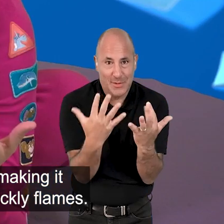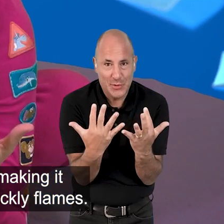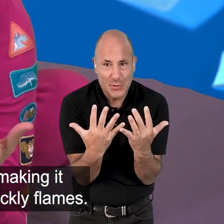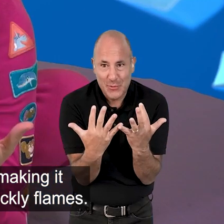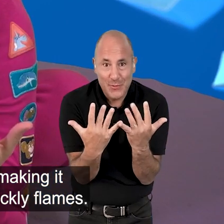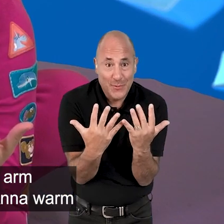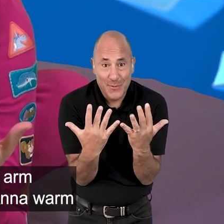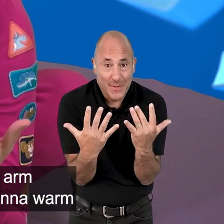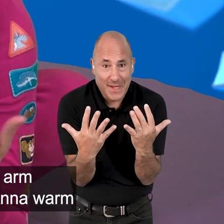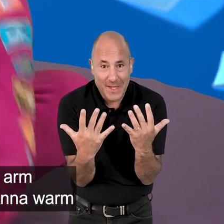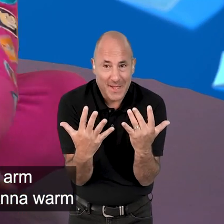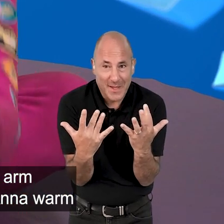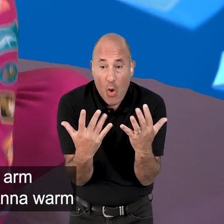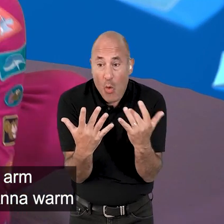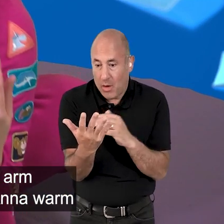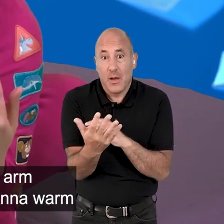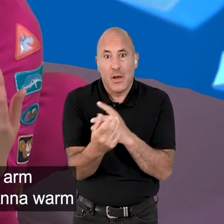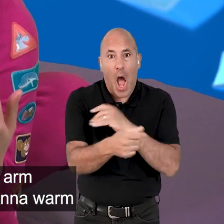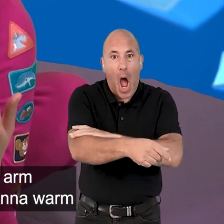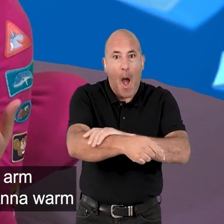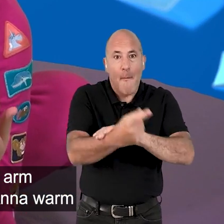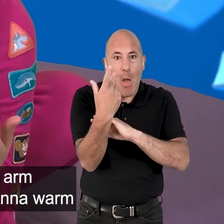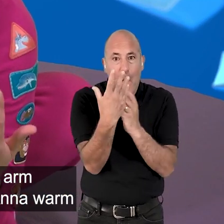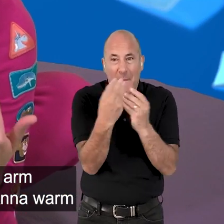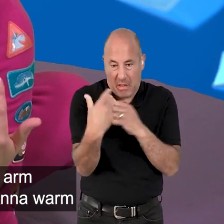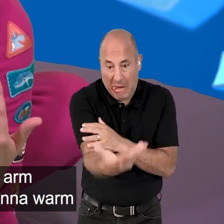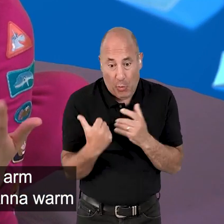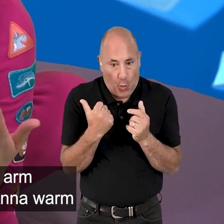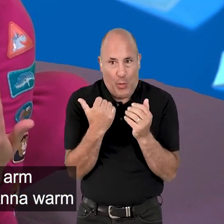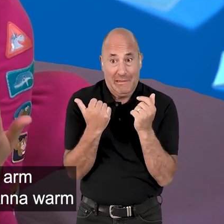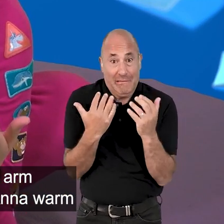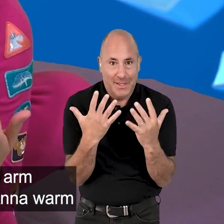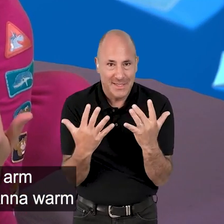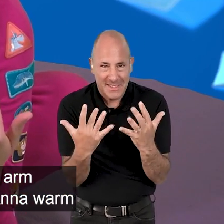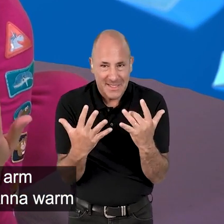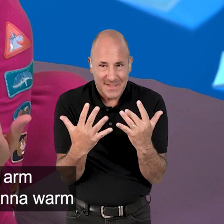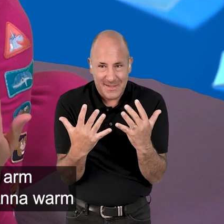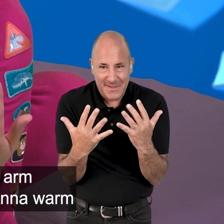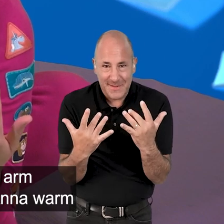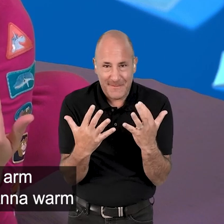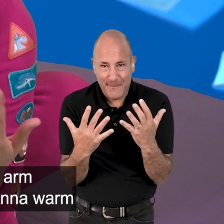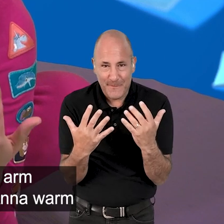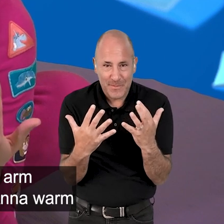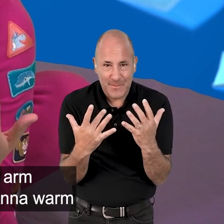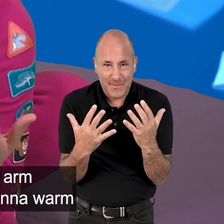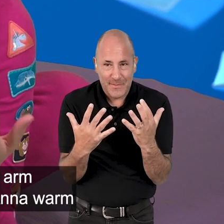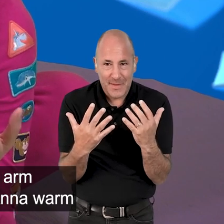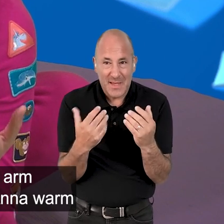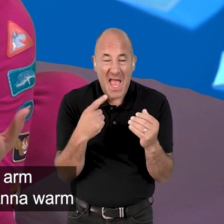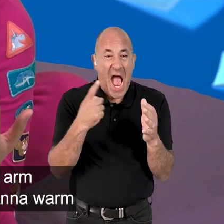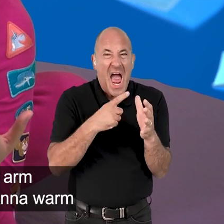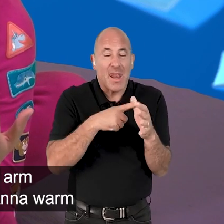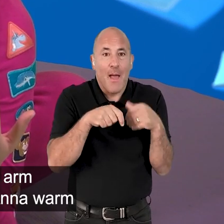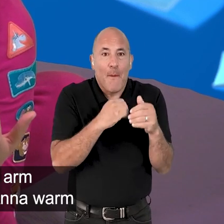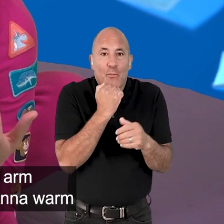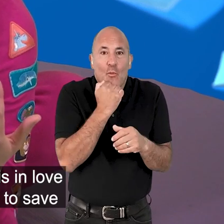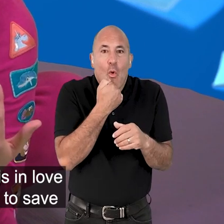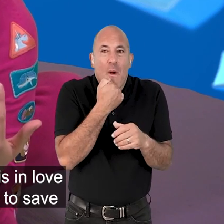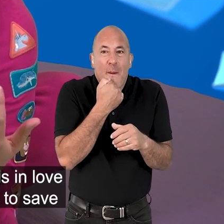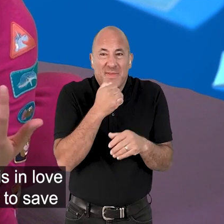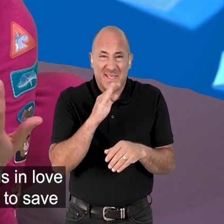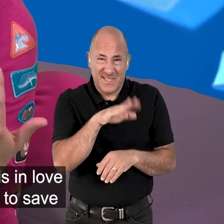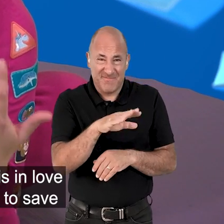like crackly flames. Oh, he nearly loses his own arm into those flames as well. He gets Anna warm